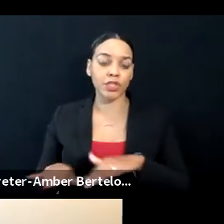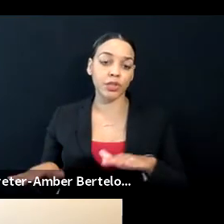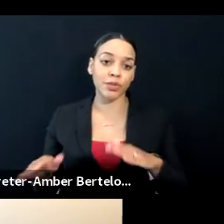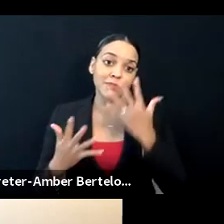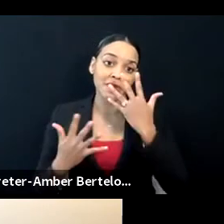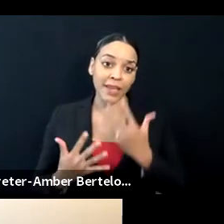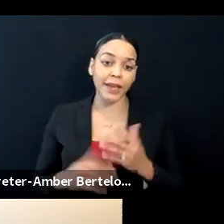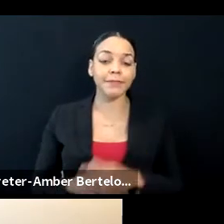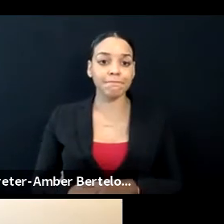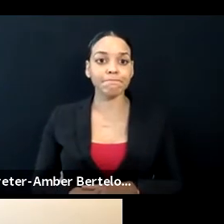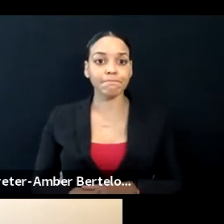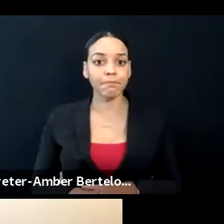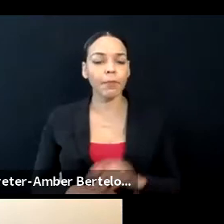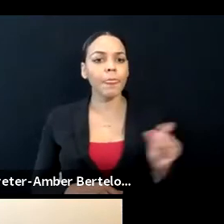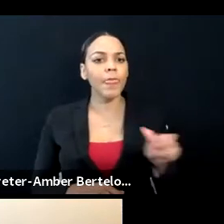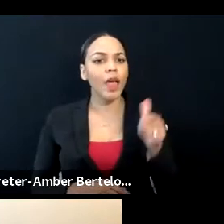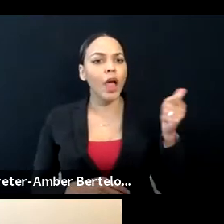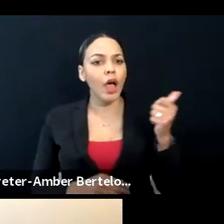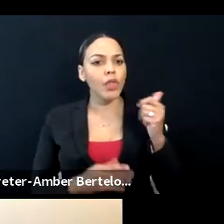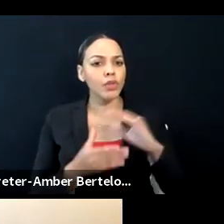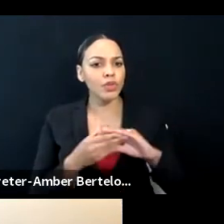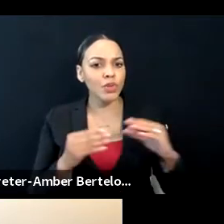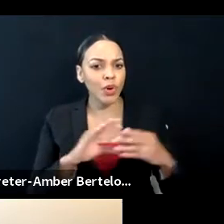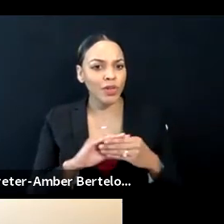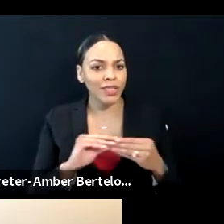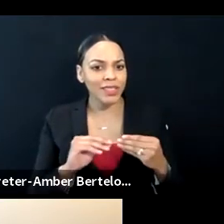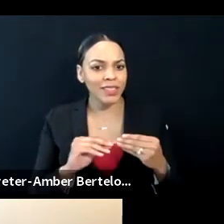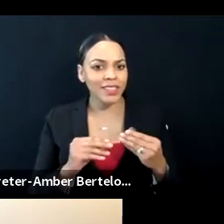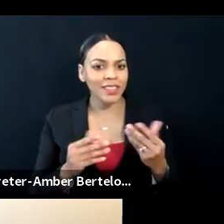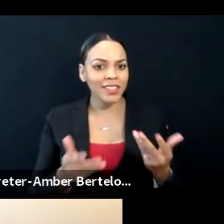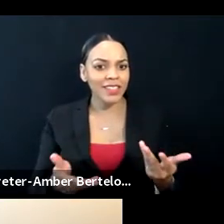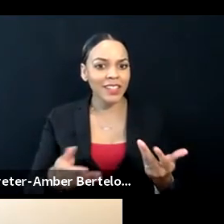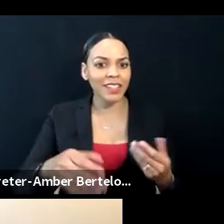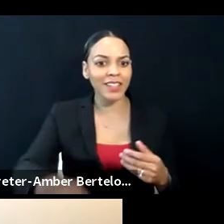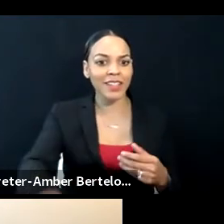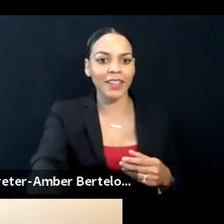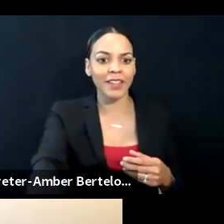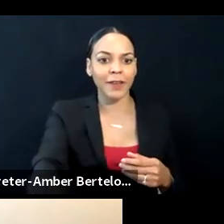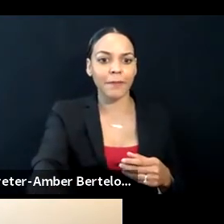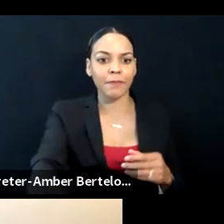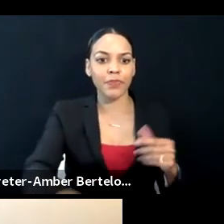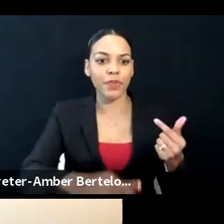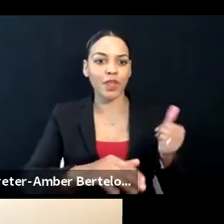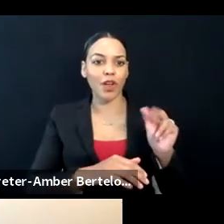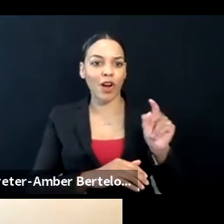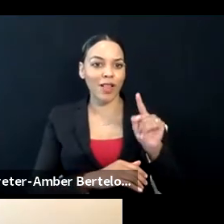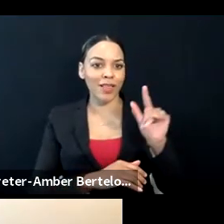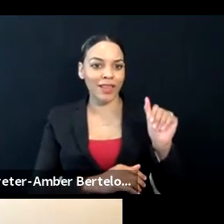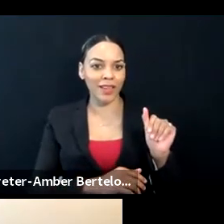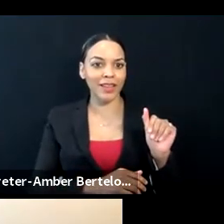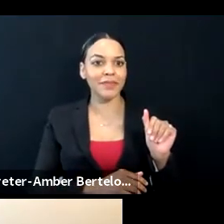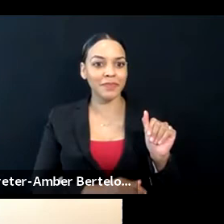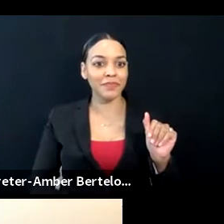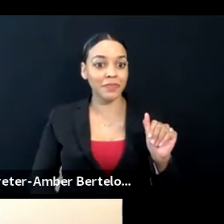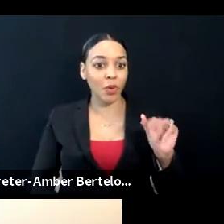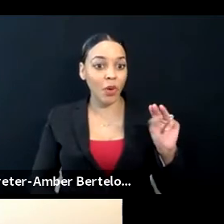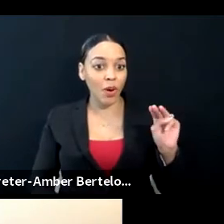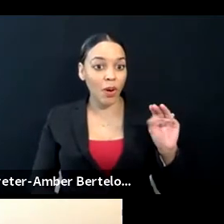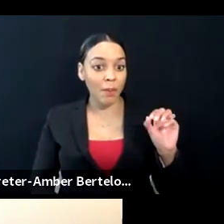Any other stories, ladies? Garlia, you haven't gone to school yet. So we're getting you ready for that. How about you, Monica?